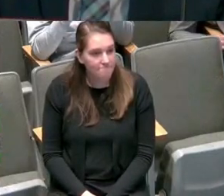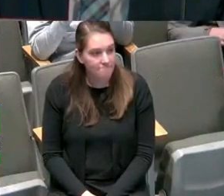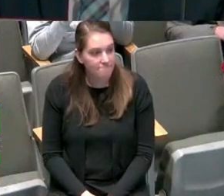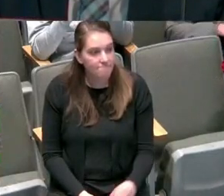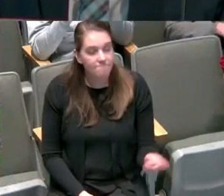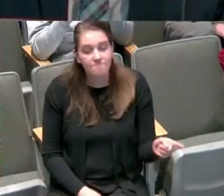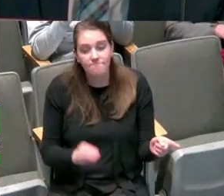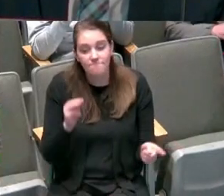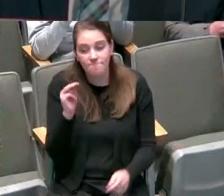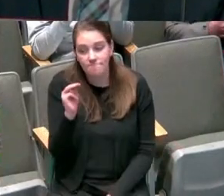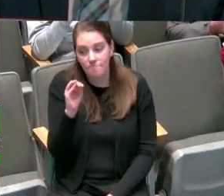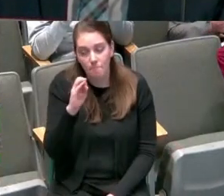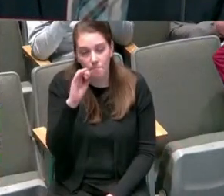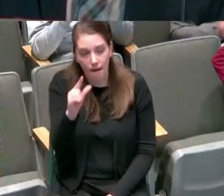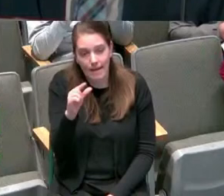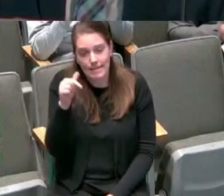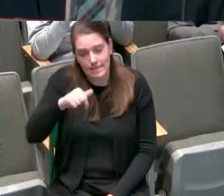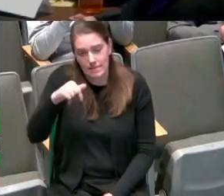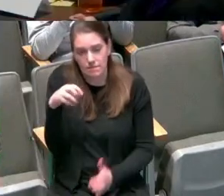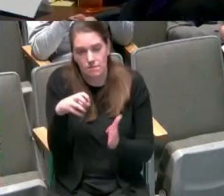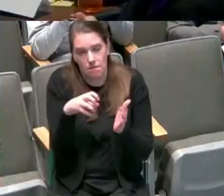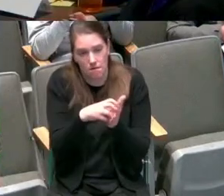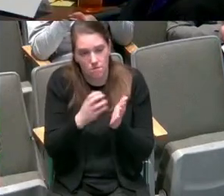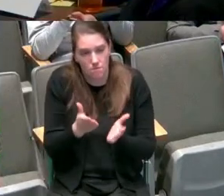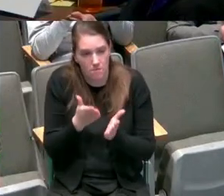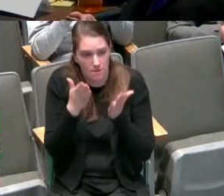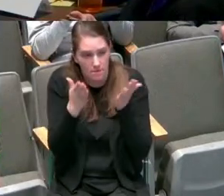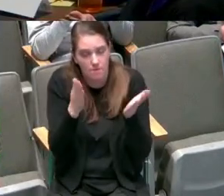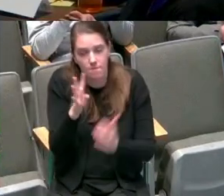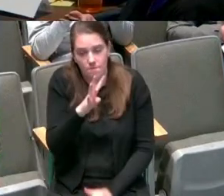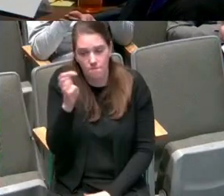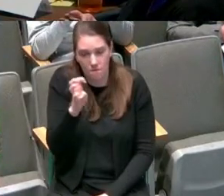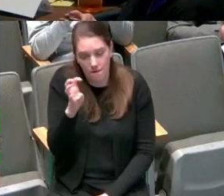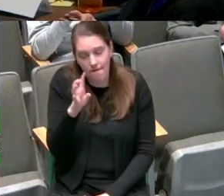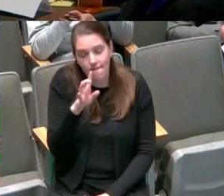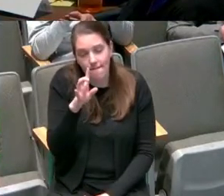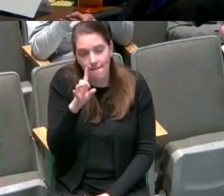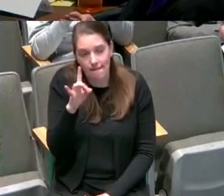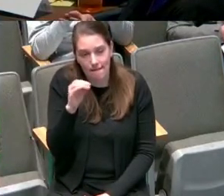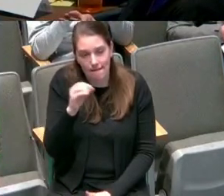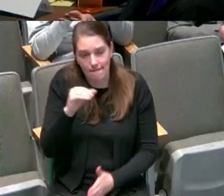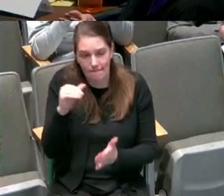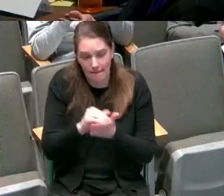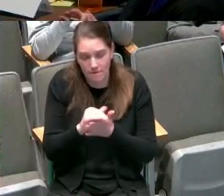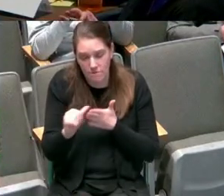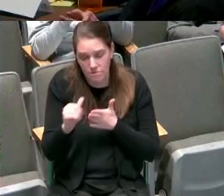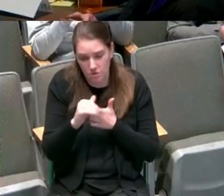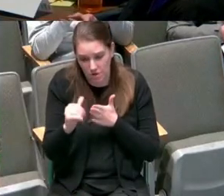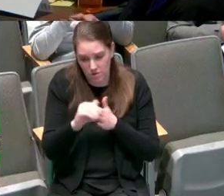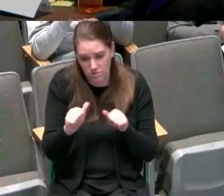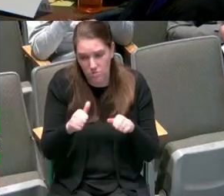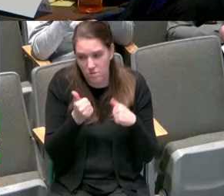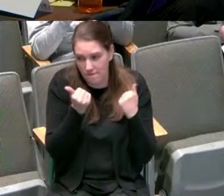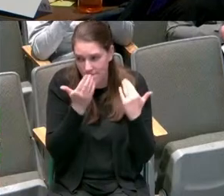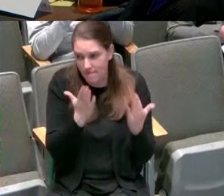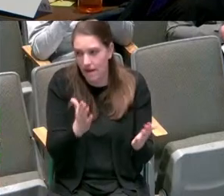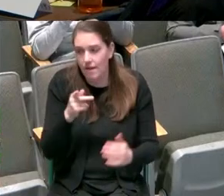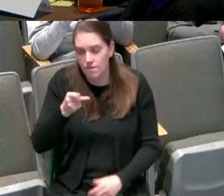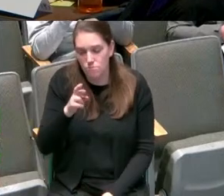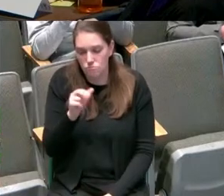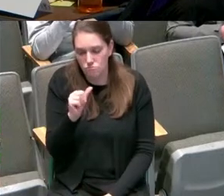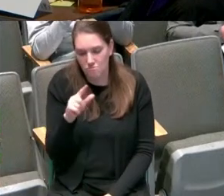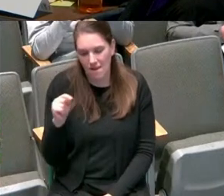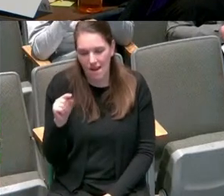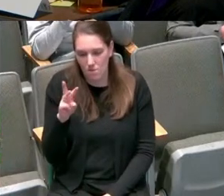okay this article provides four hundred eighty thousand dollars to support Paving projects for Pratt way which serves the Fruit Street athletic